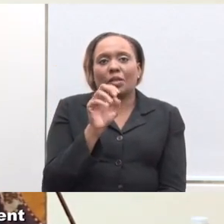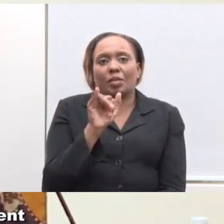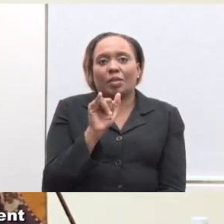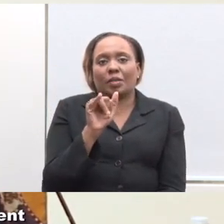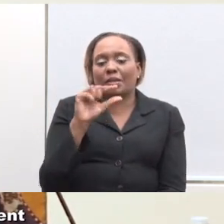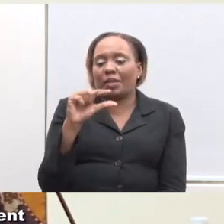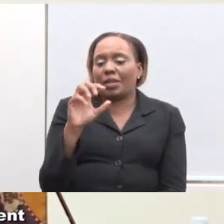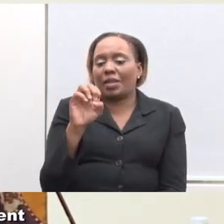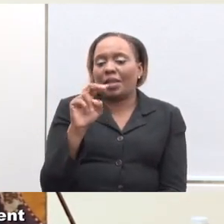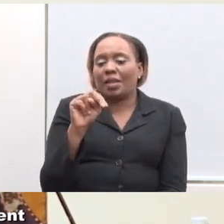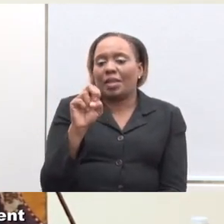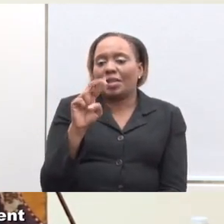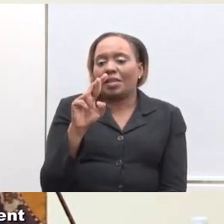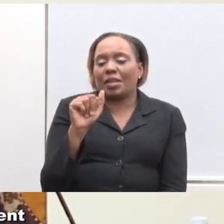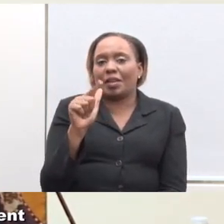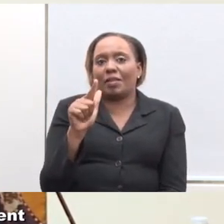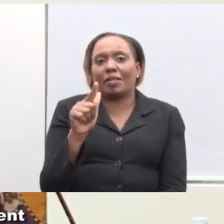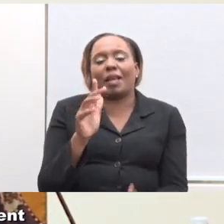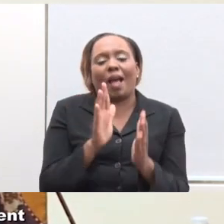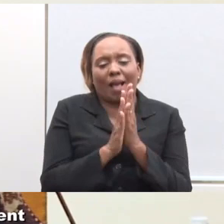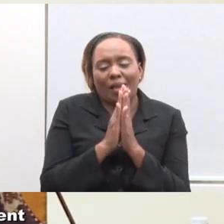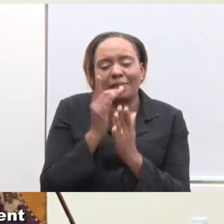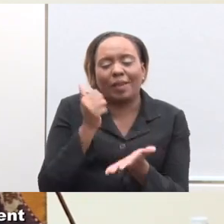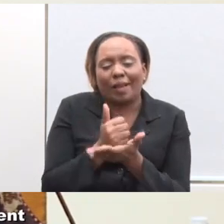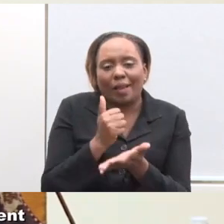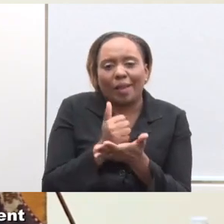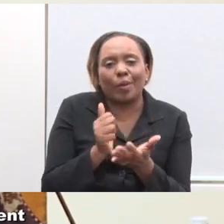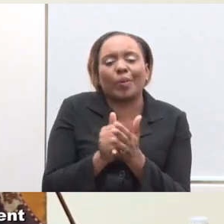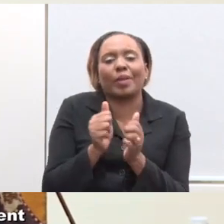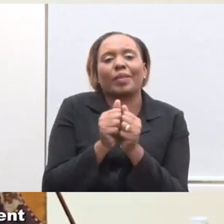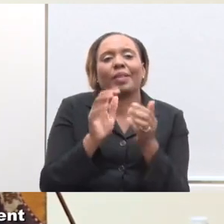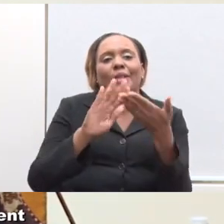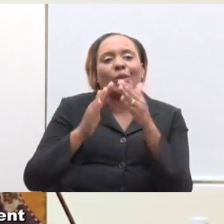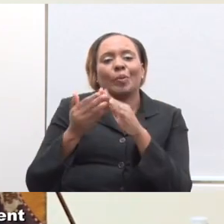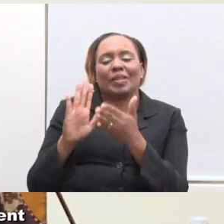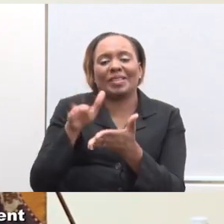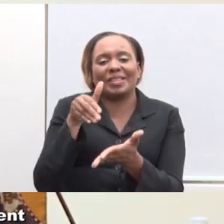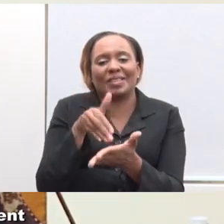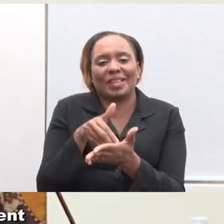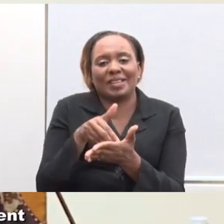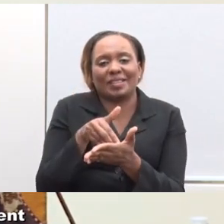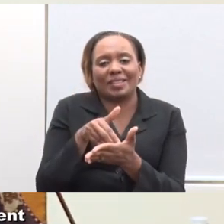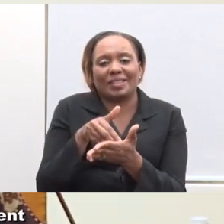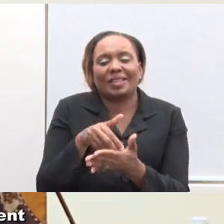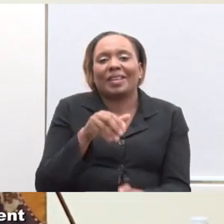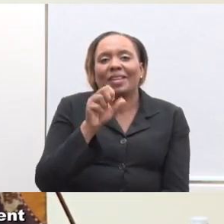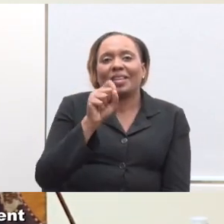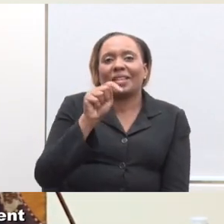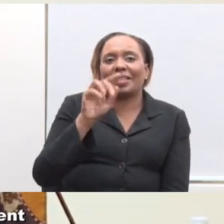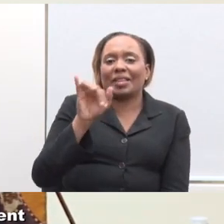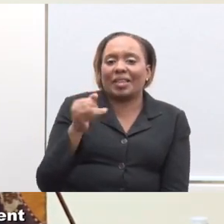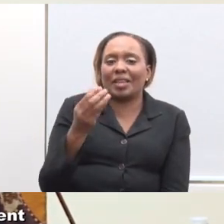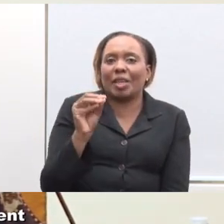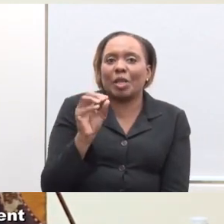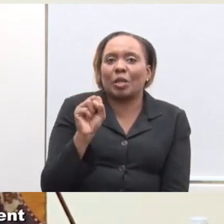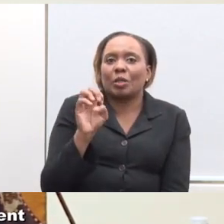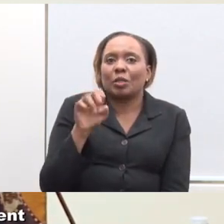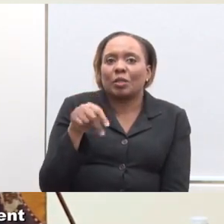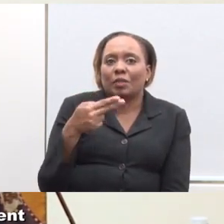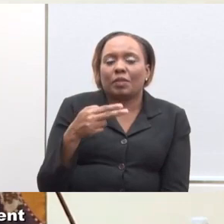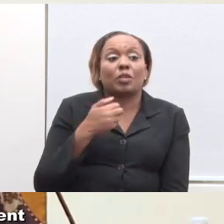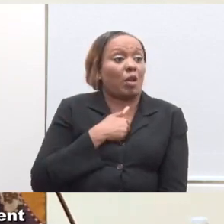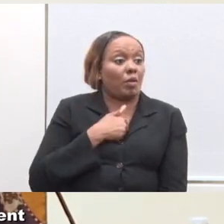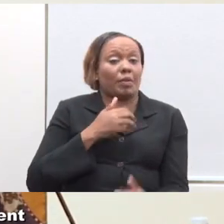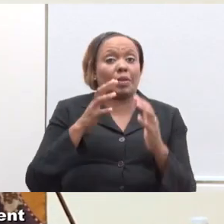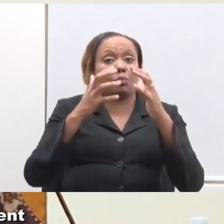that has remained derelict for years and therefore has not been able properly. It was demolished. It